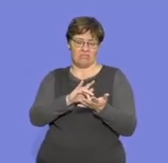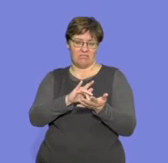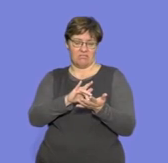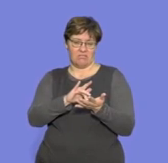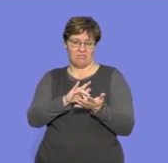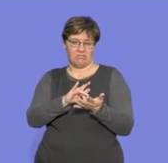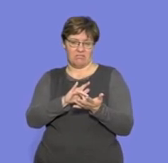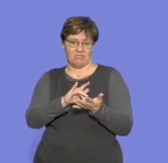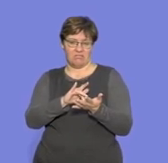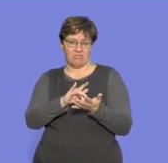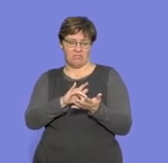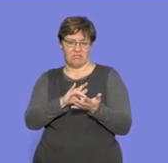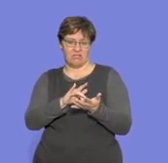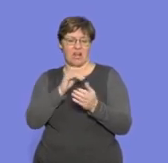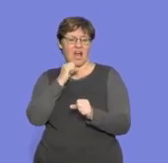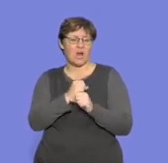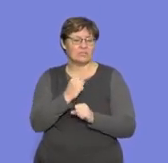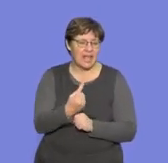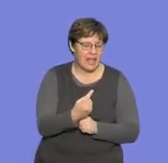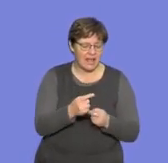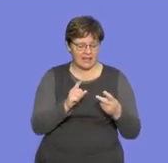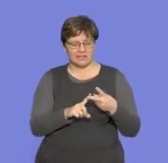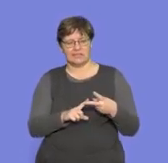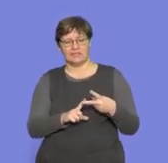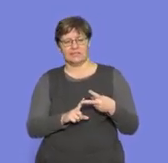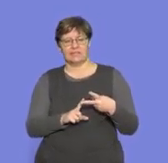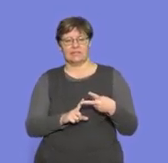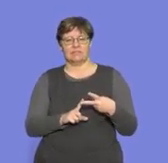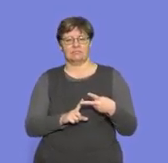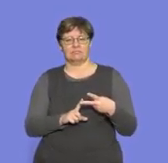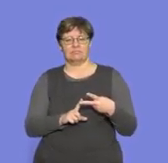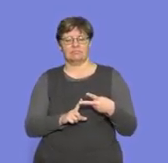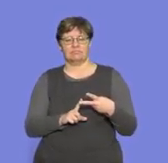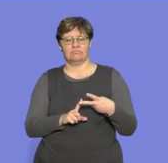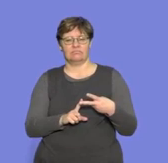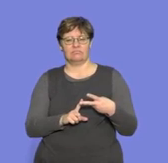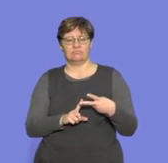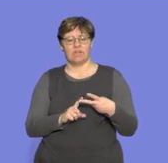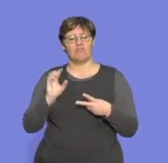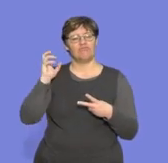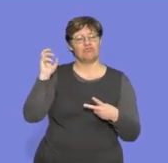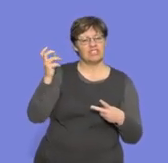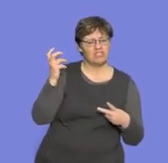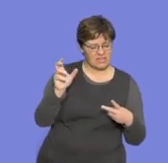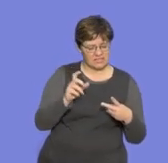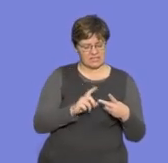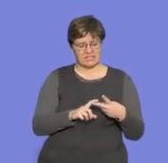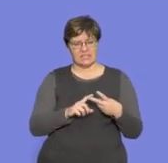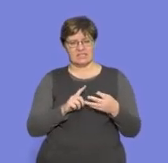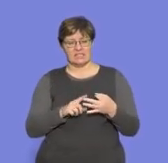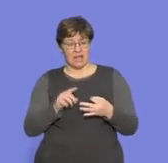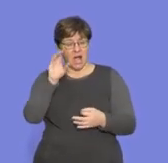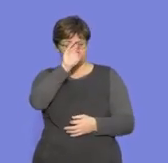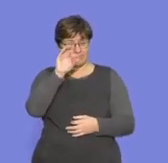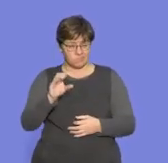central parts of Gauteng, and you've got your Free State around here. Okay. Then